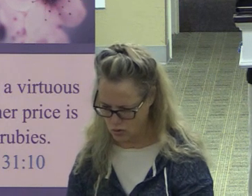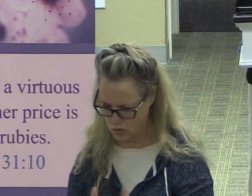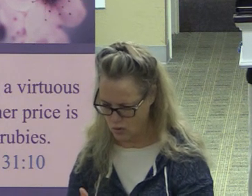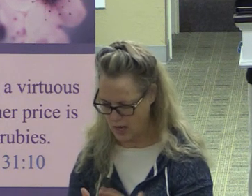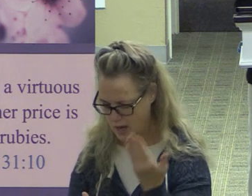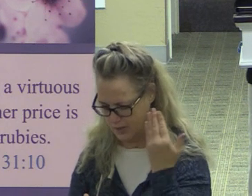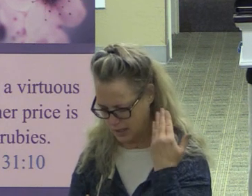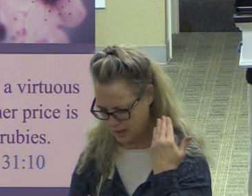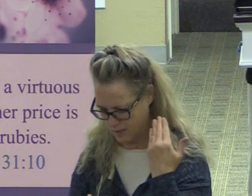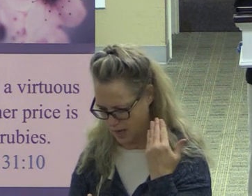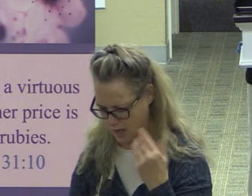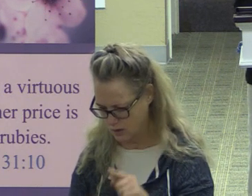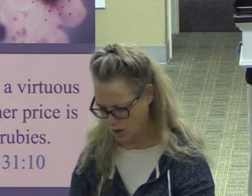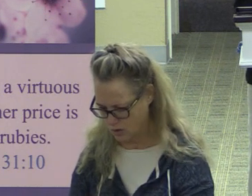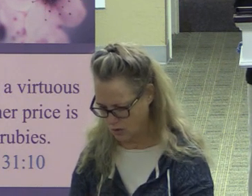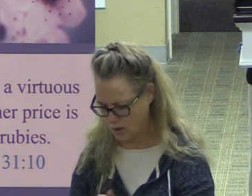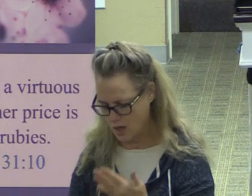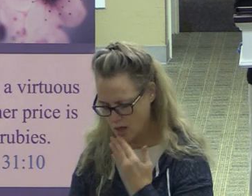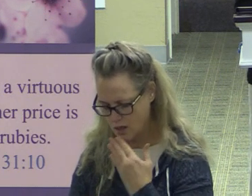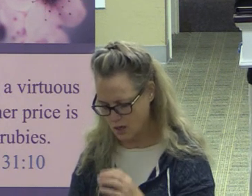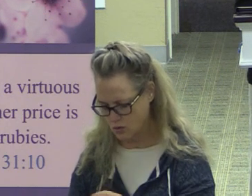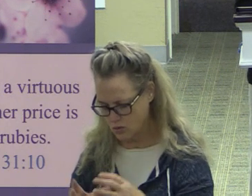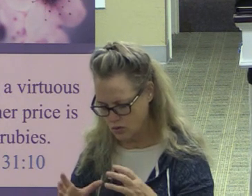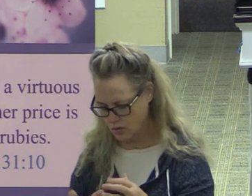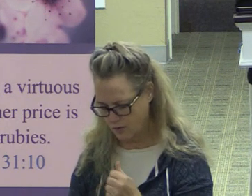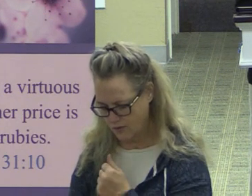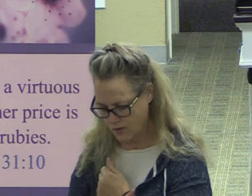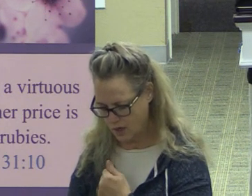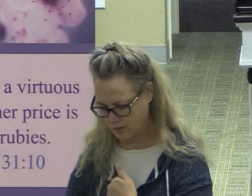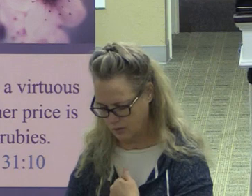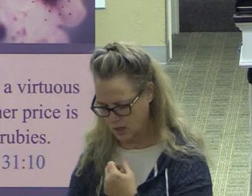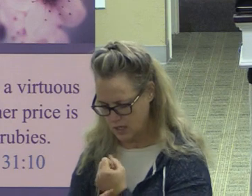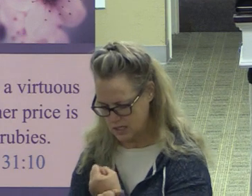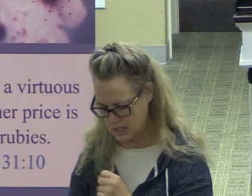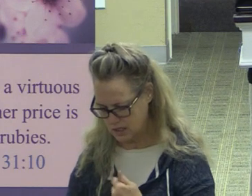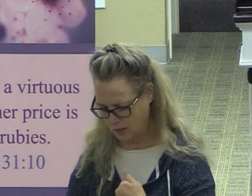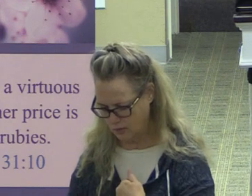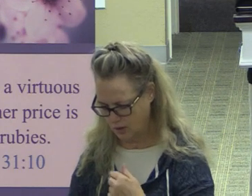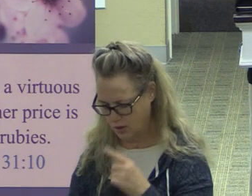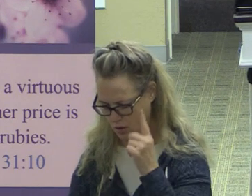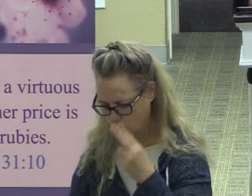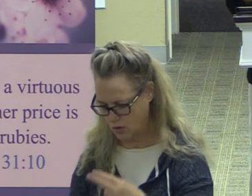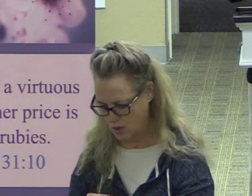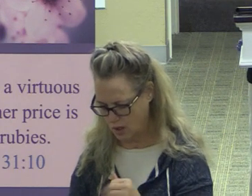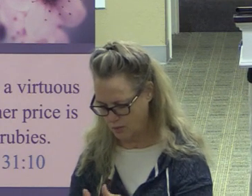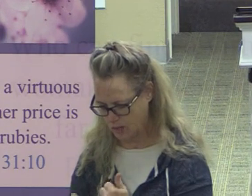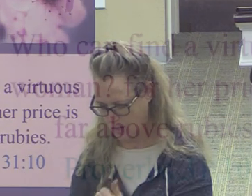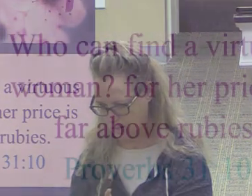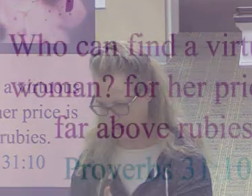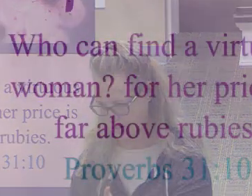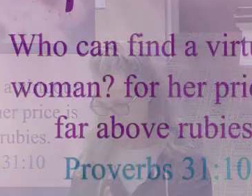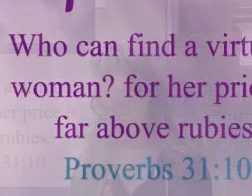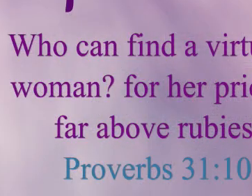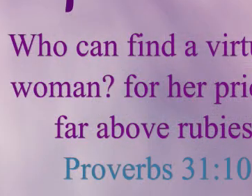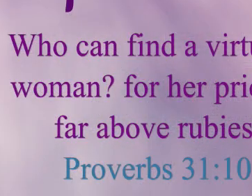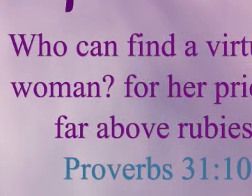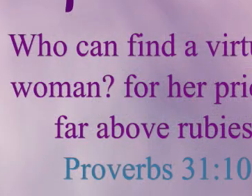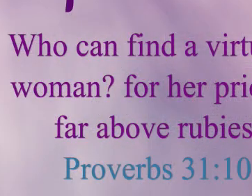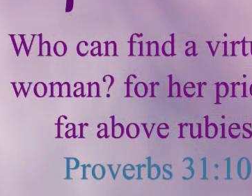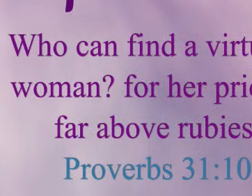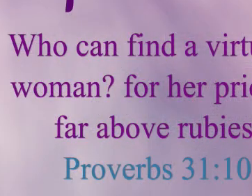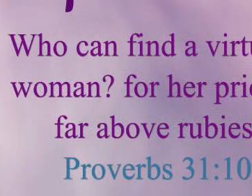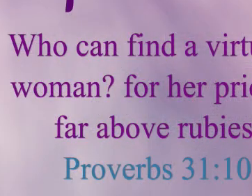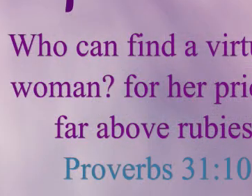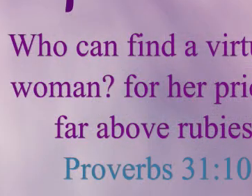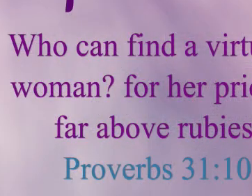well. Lord, thank you so much for loving me and saving me. In your name I pray. Amen.